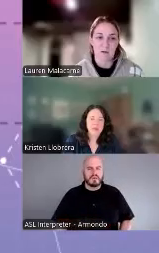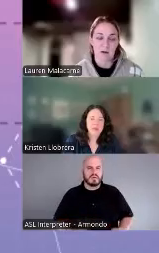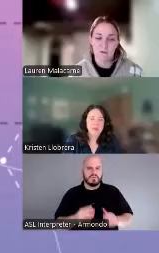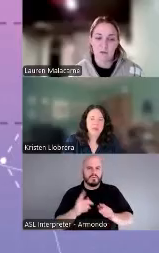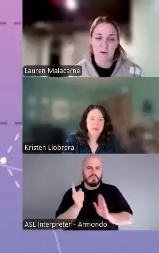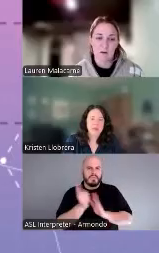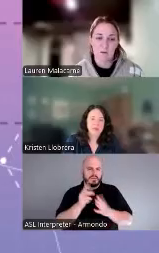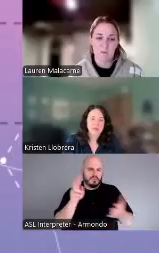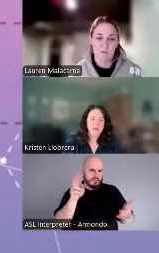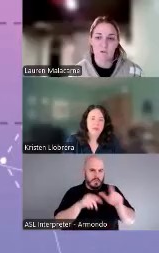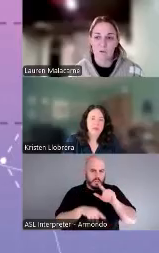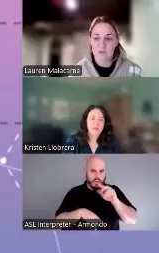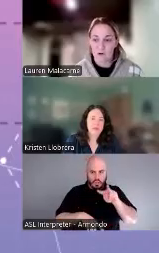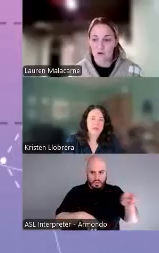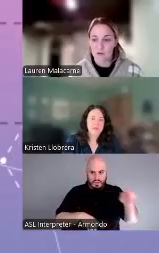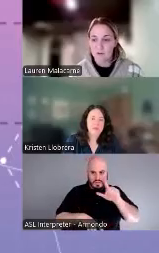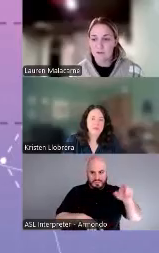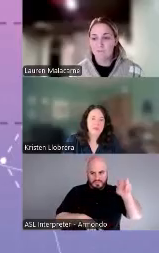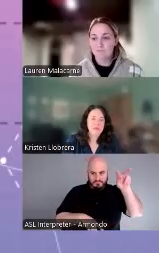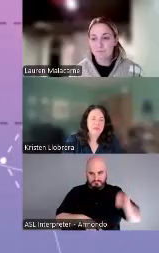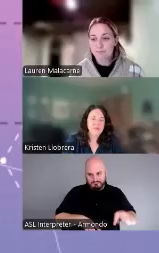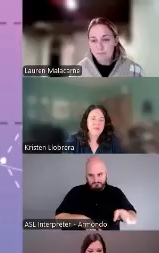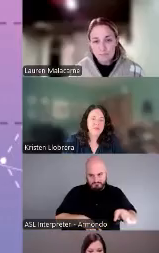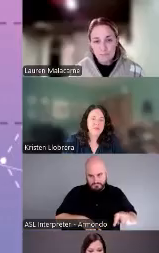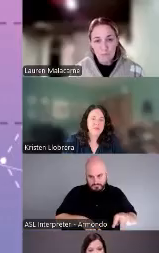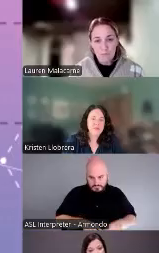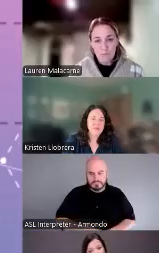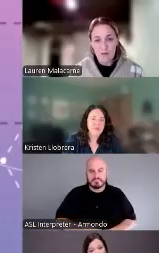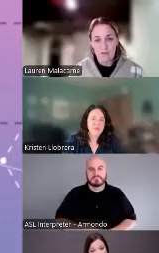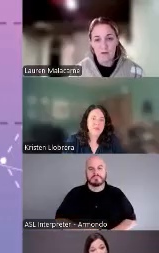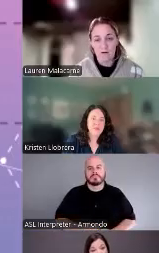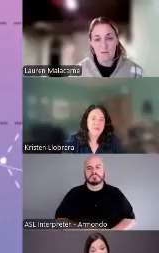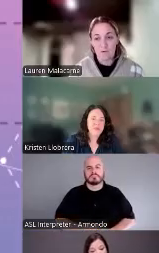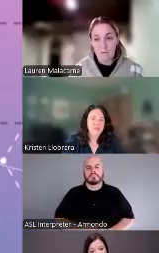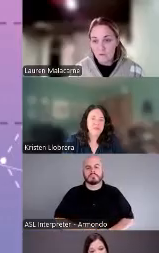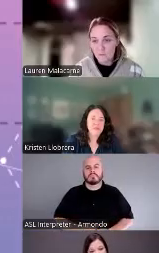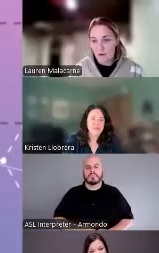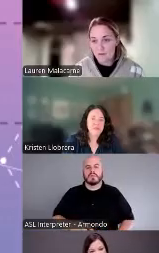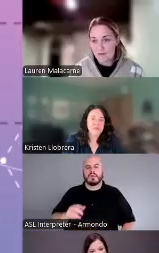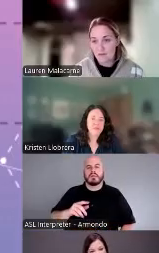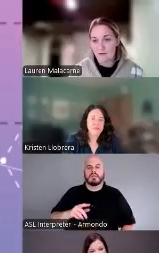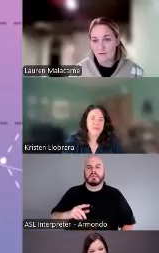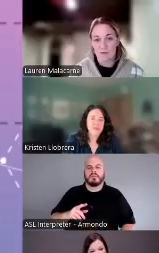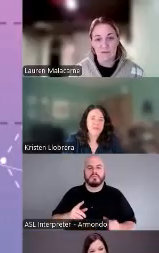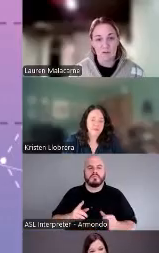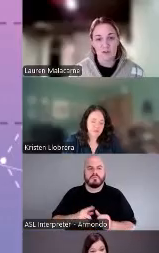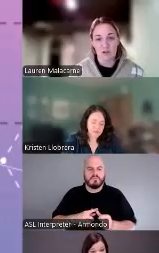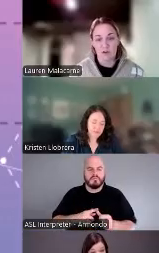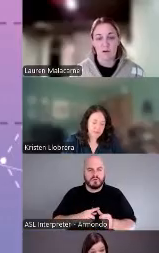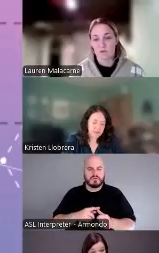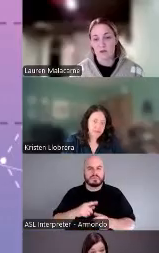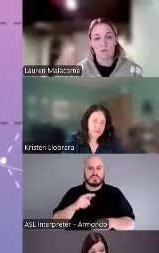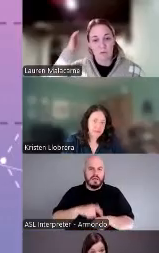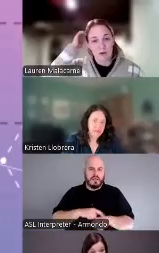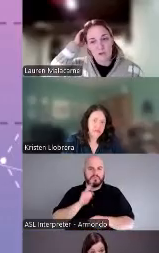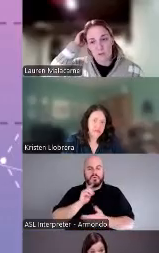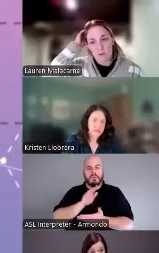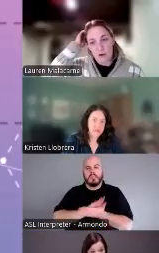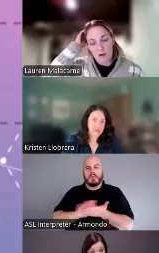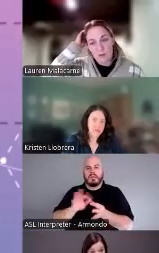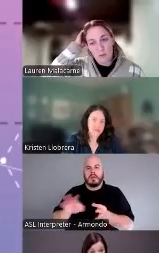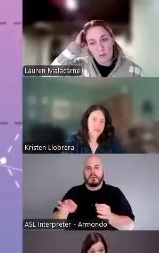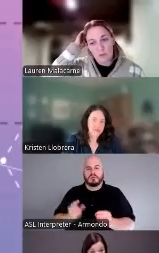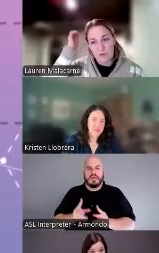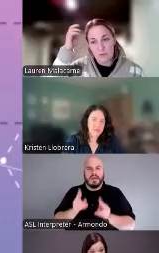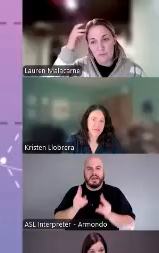there on the left for where we started. And then the first pass of plain language editing was kind of where we got to on